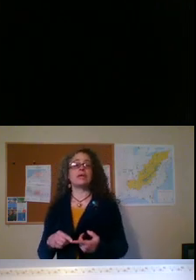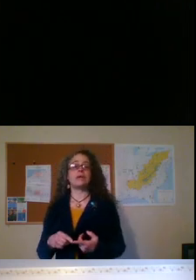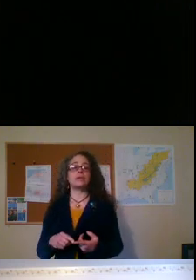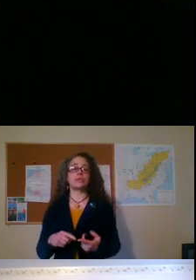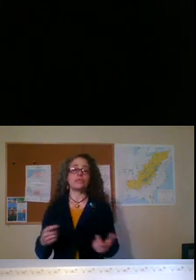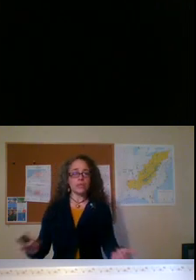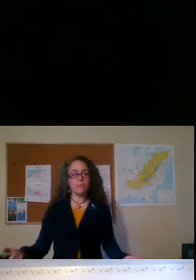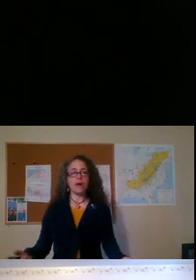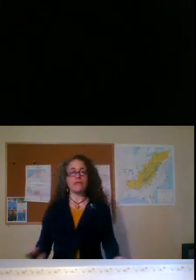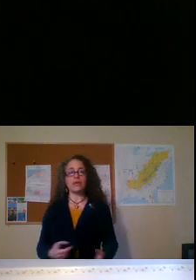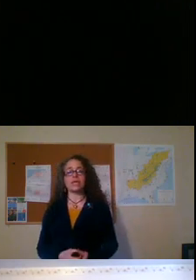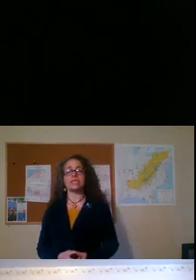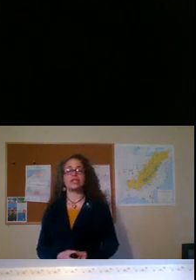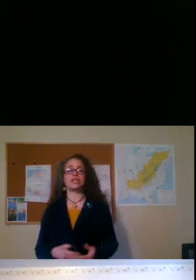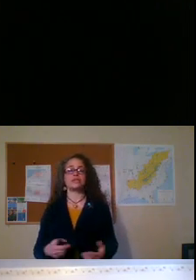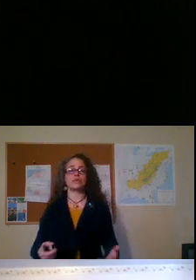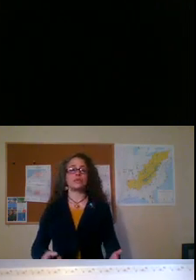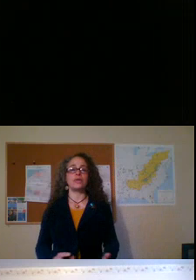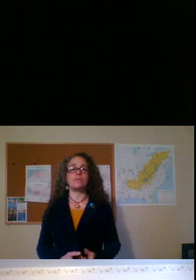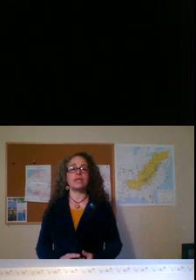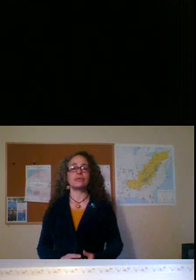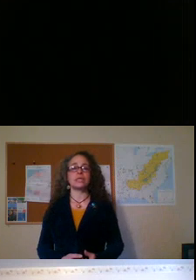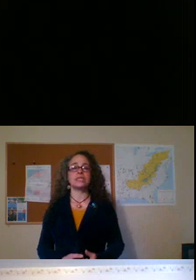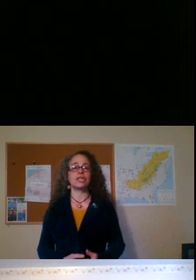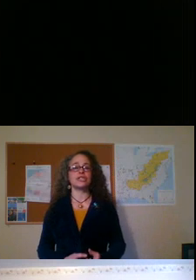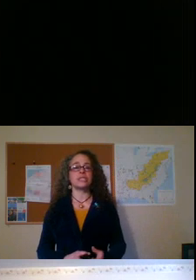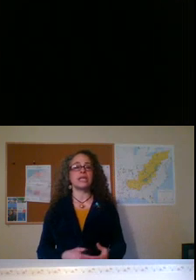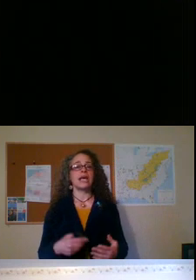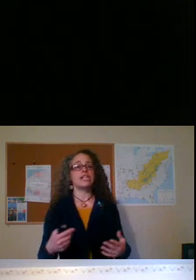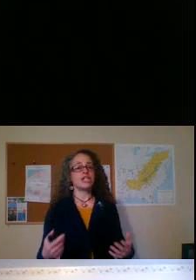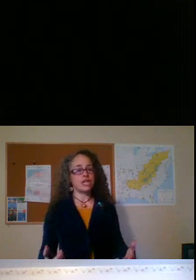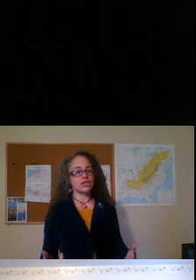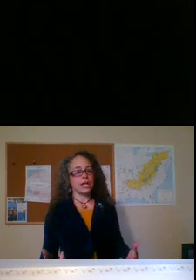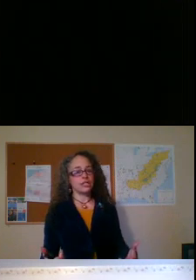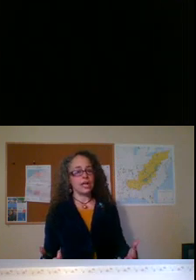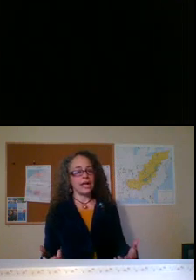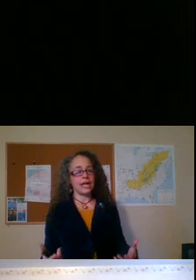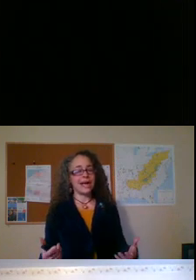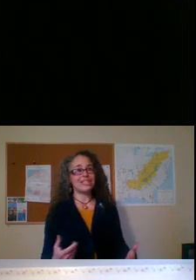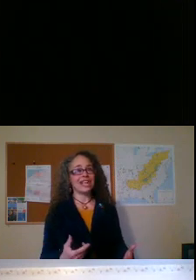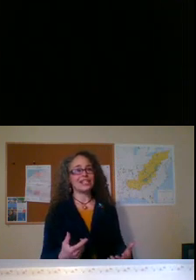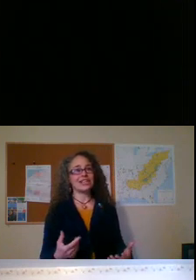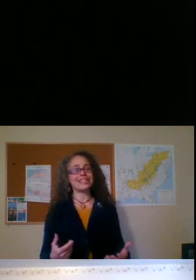NPOs, CBOs, so nonprofit organizations or community-based organizations, educational